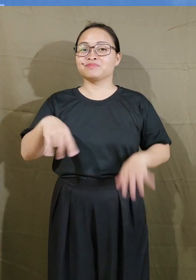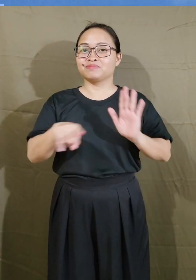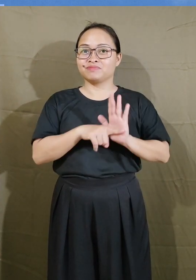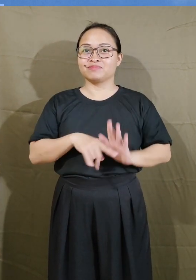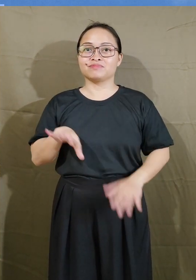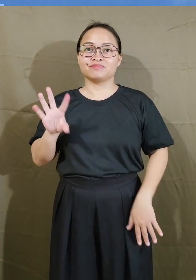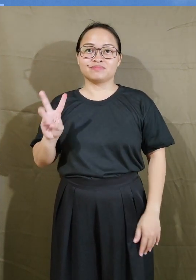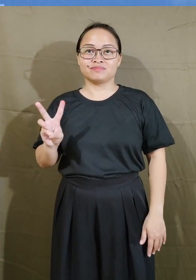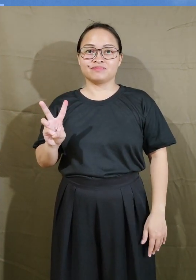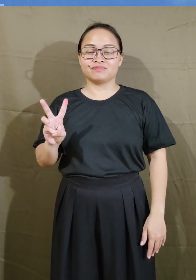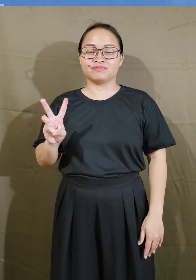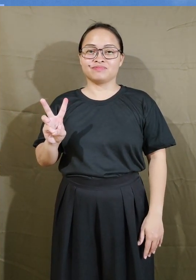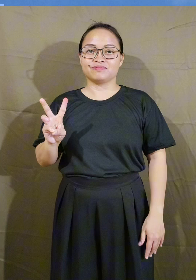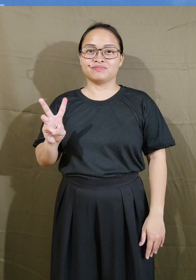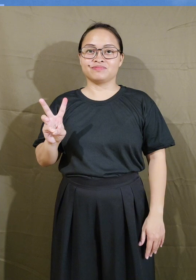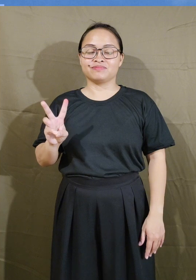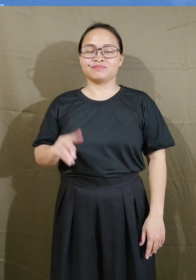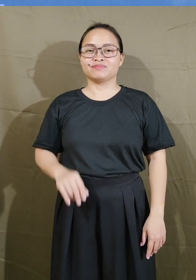9 minus 6.